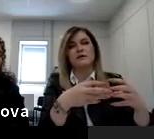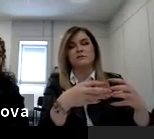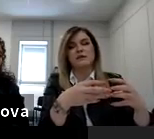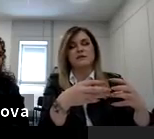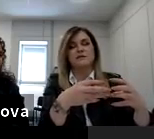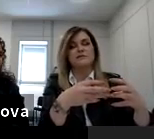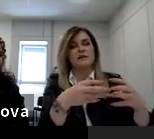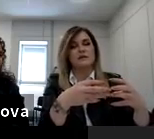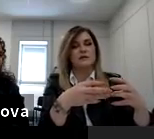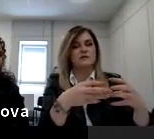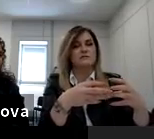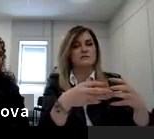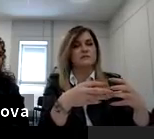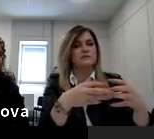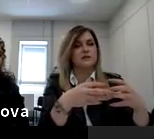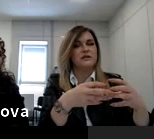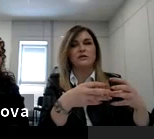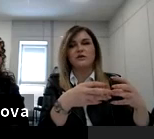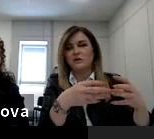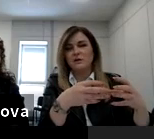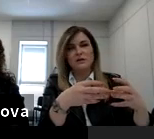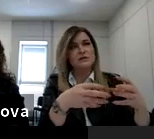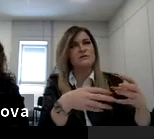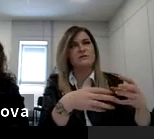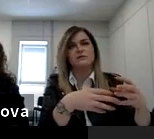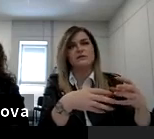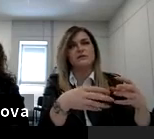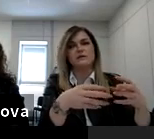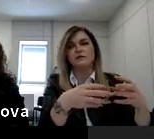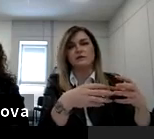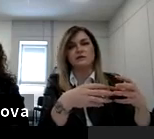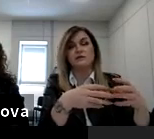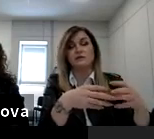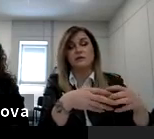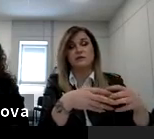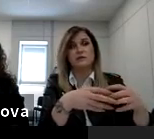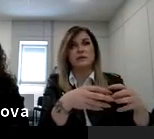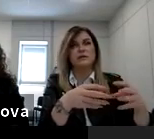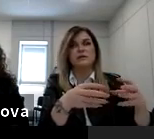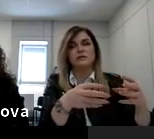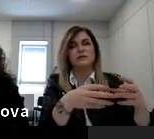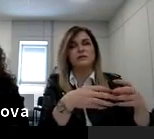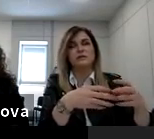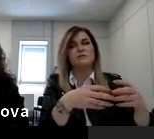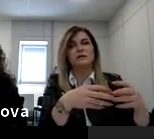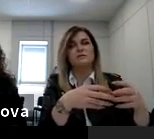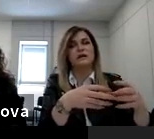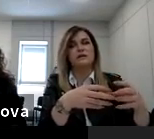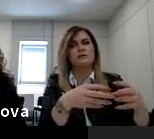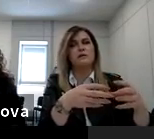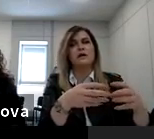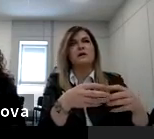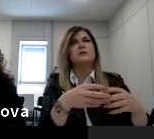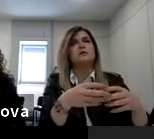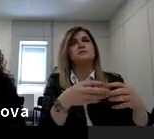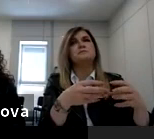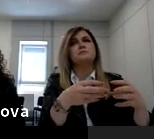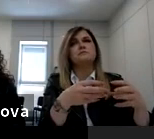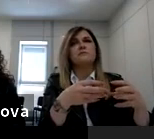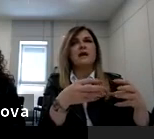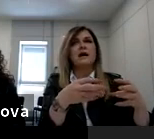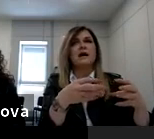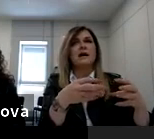of polycarbonate is really adorable. It's UV resistant, etc., etc. It doesn't become yellow.